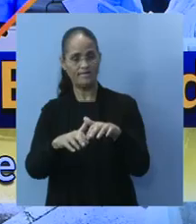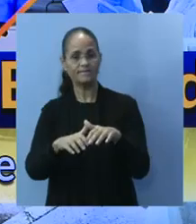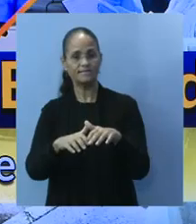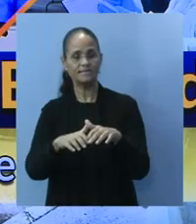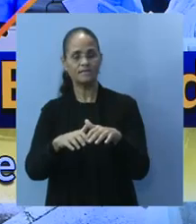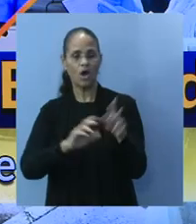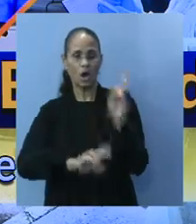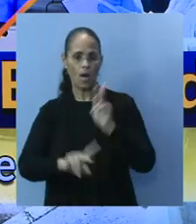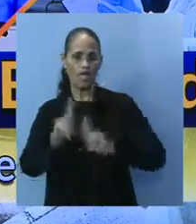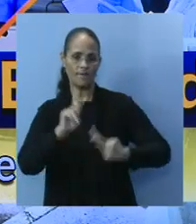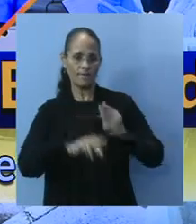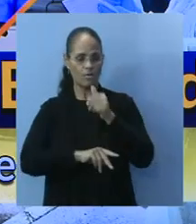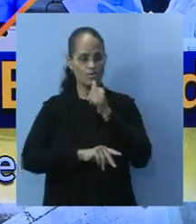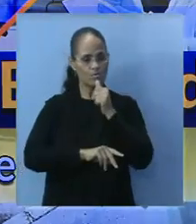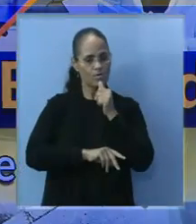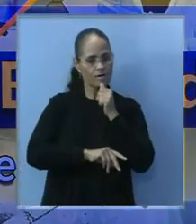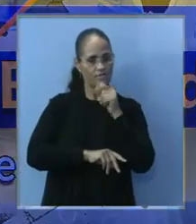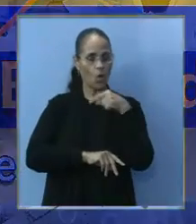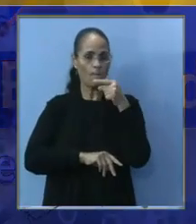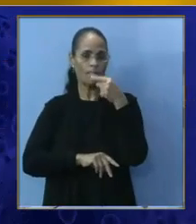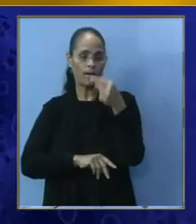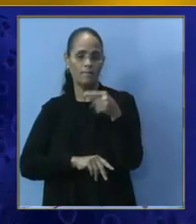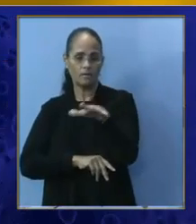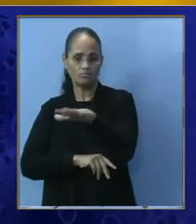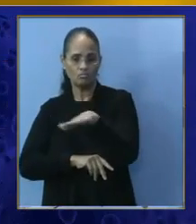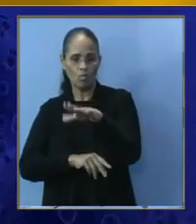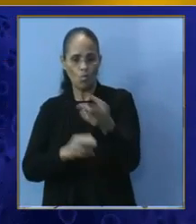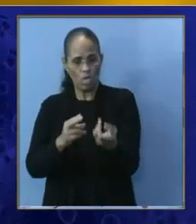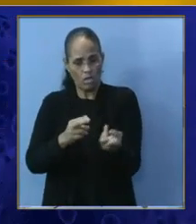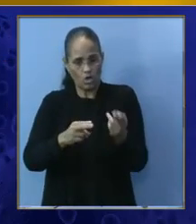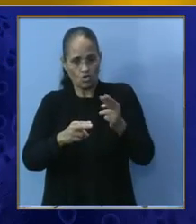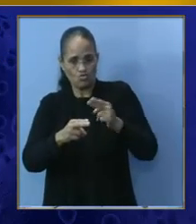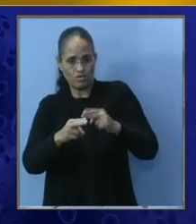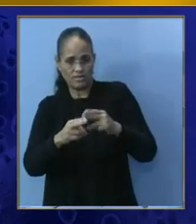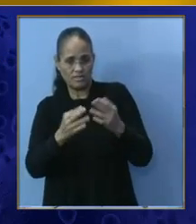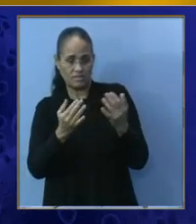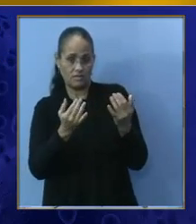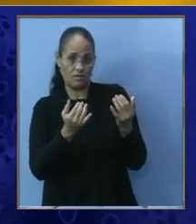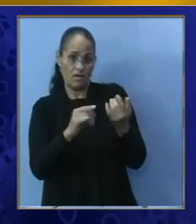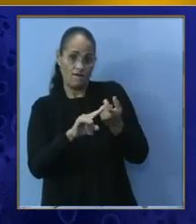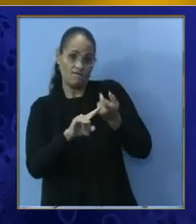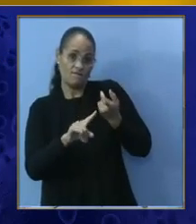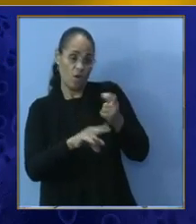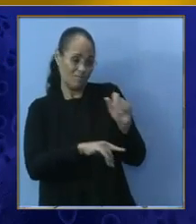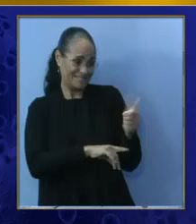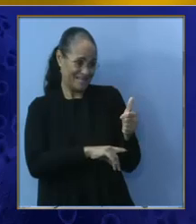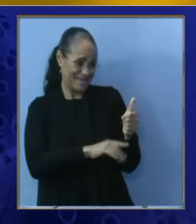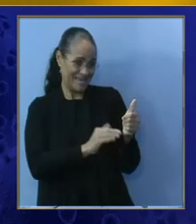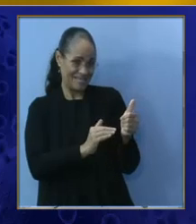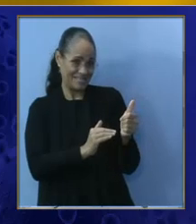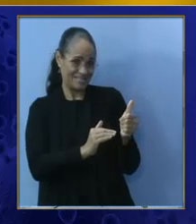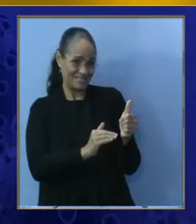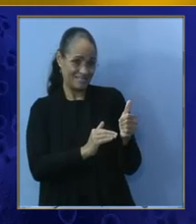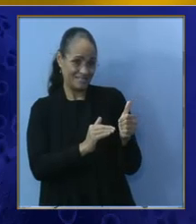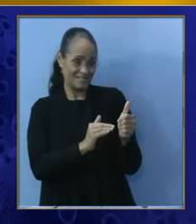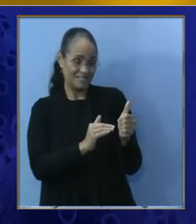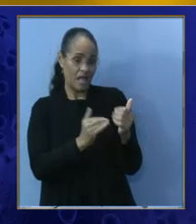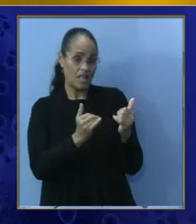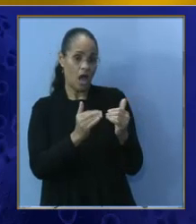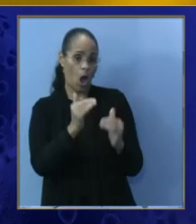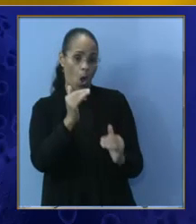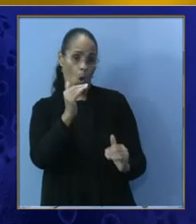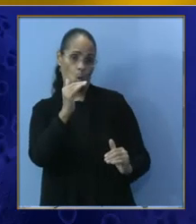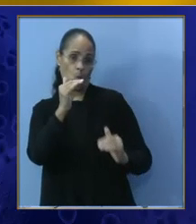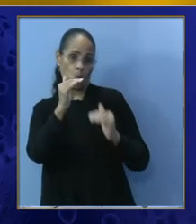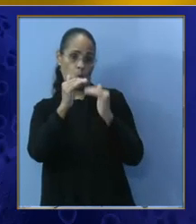of persons in a private or public setting will increase from the current limit of 10, a maximum of 10, to a maximum